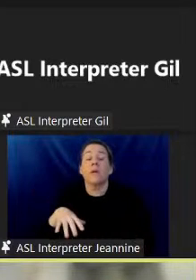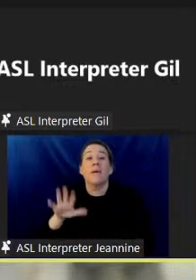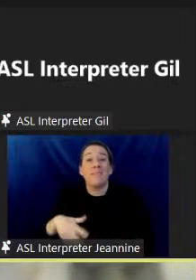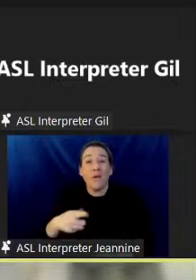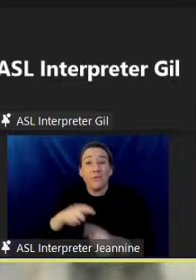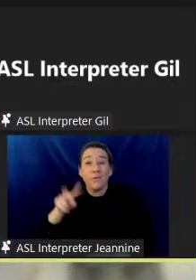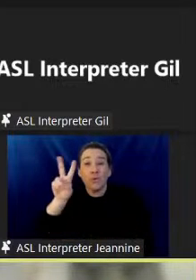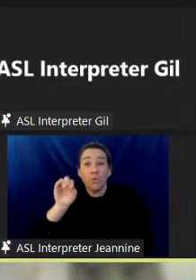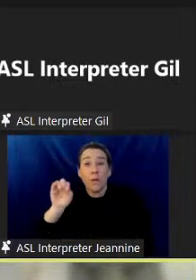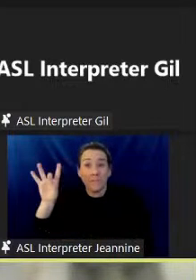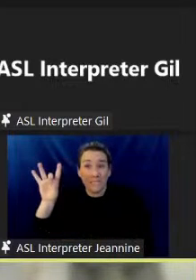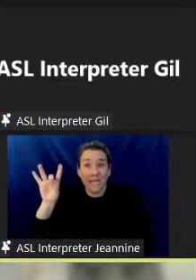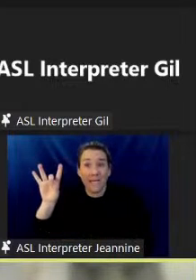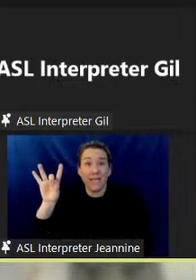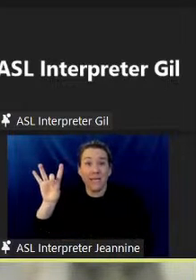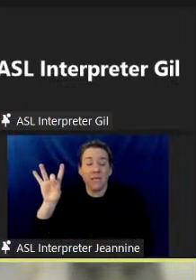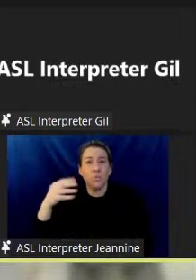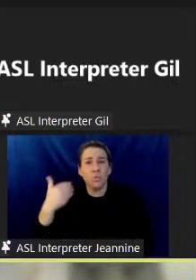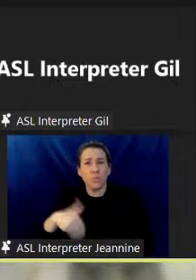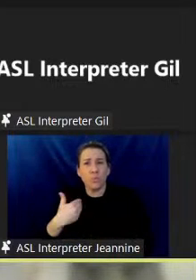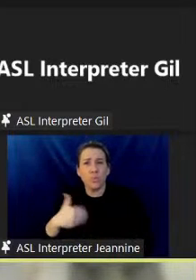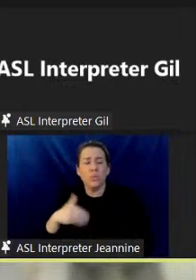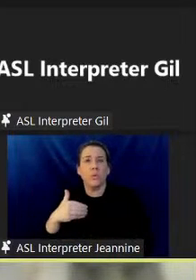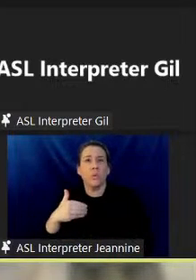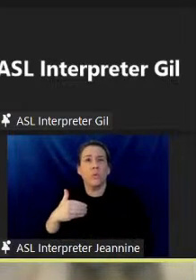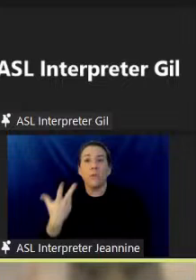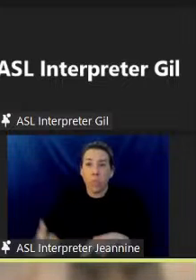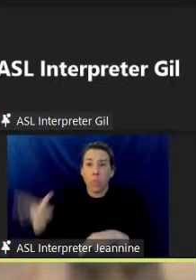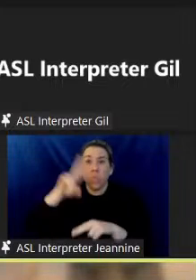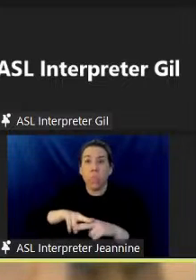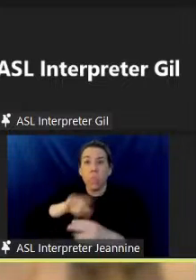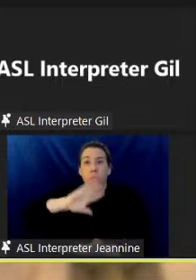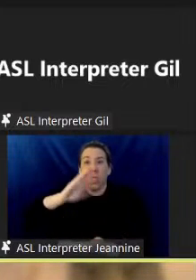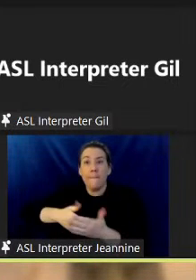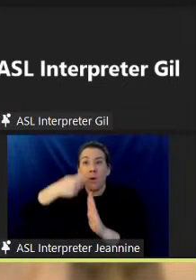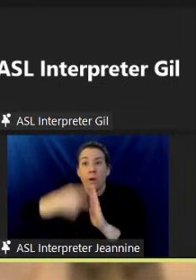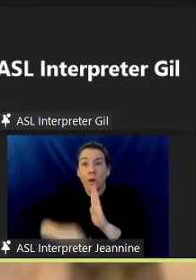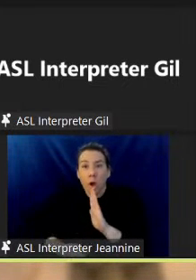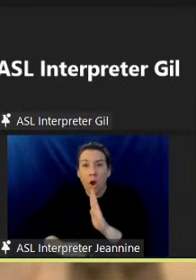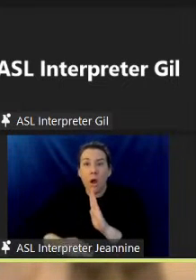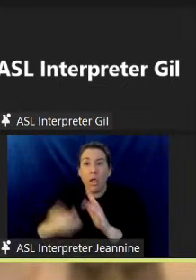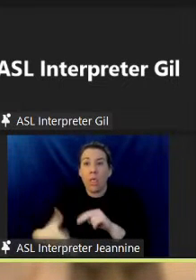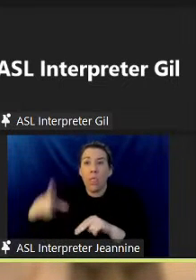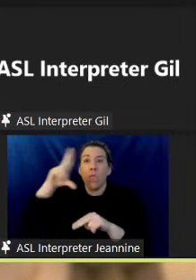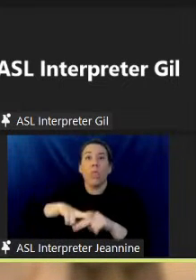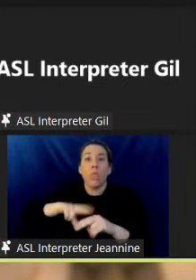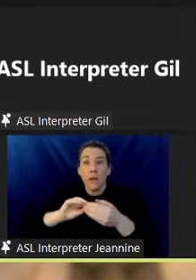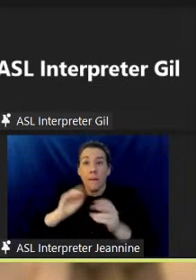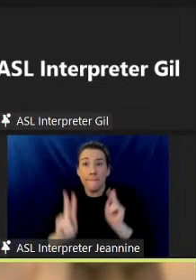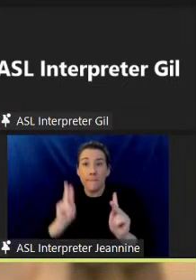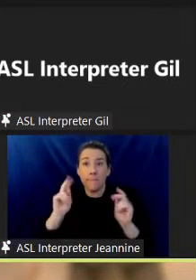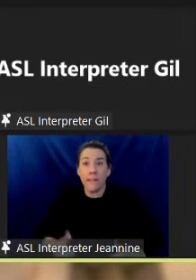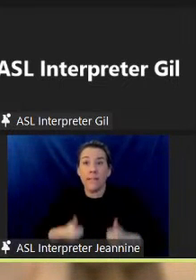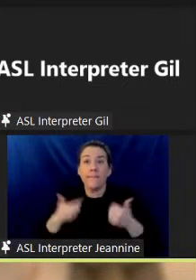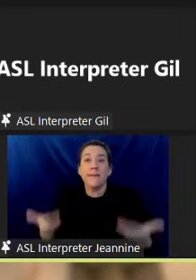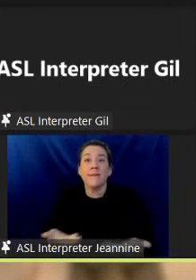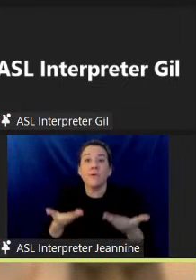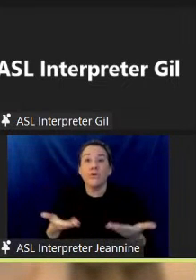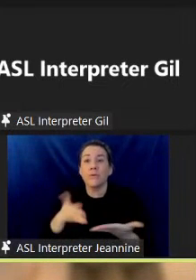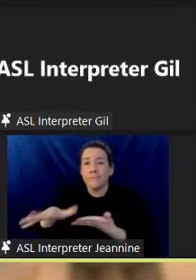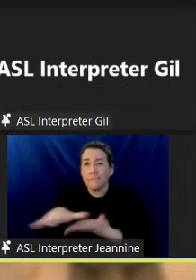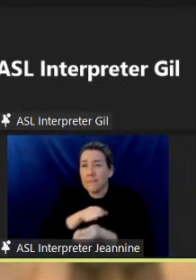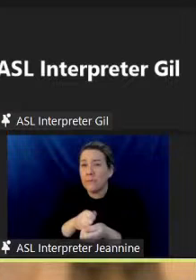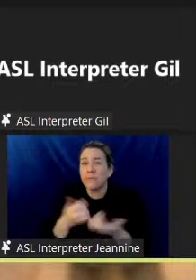2008. Just add to the amount of cost it's going to be, add to the population, adjust for that. The damage is still going